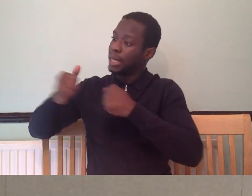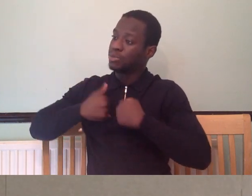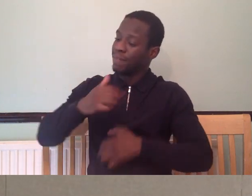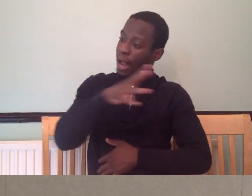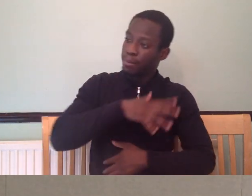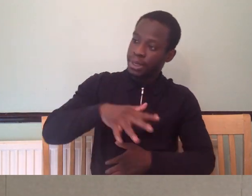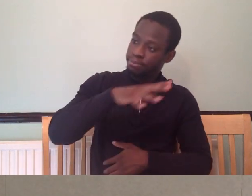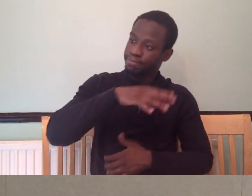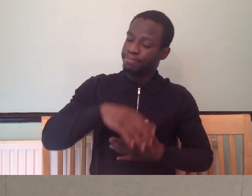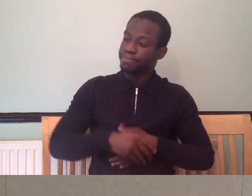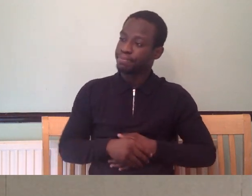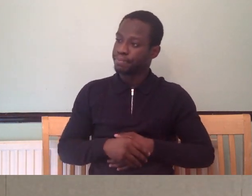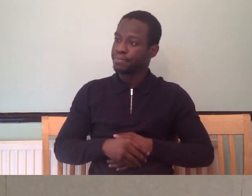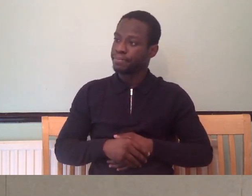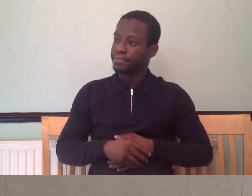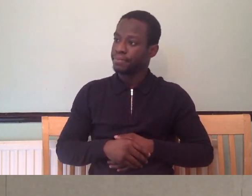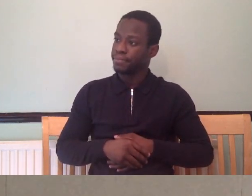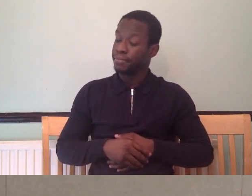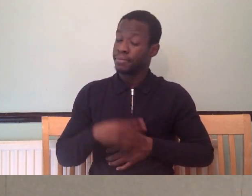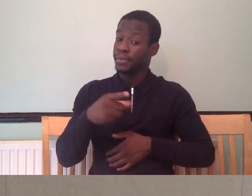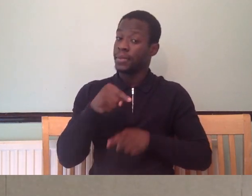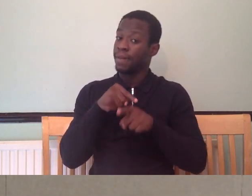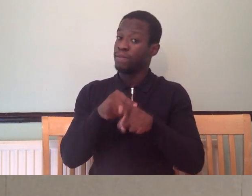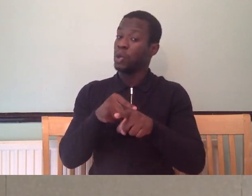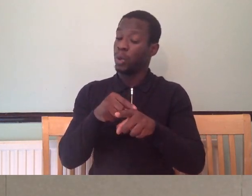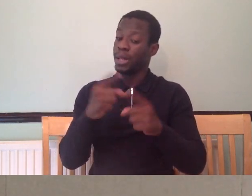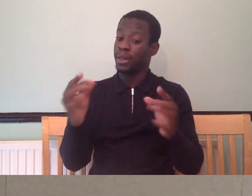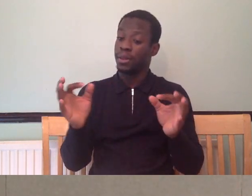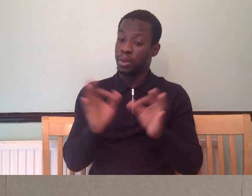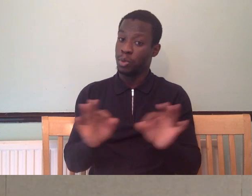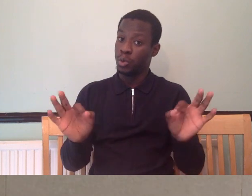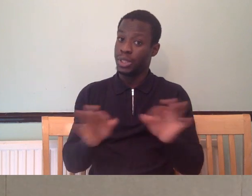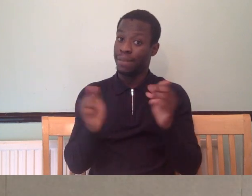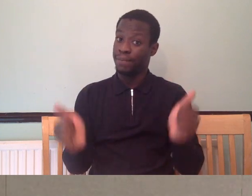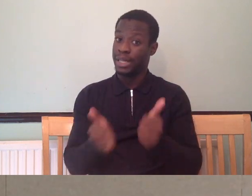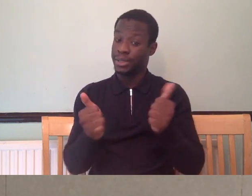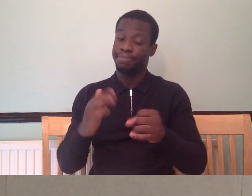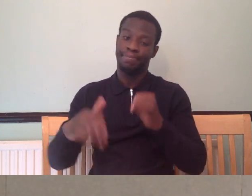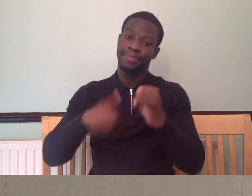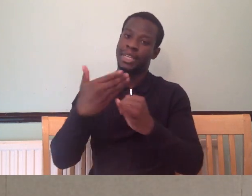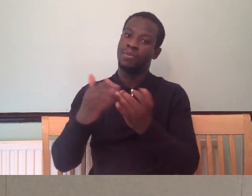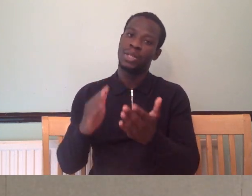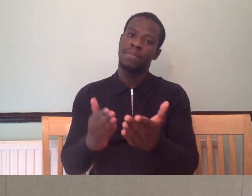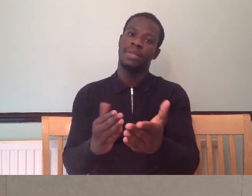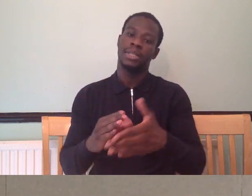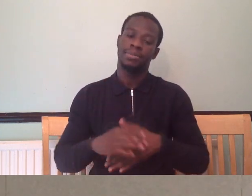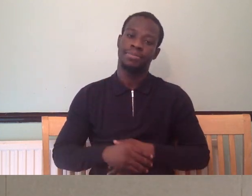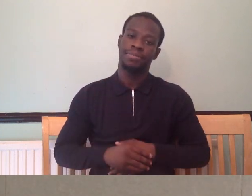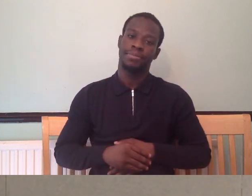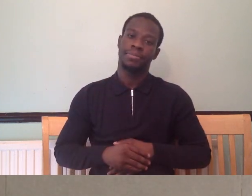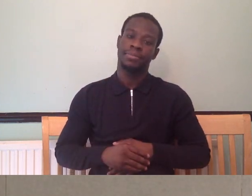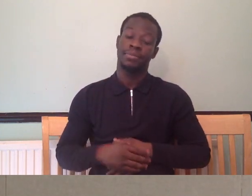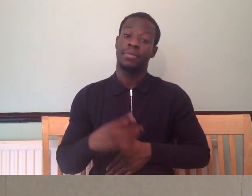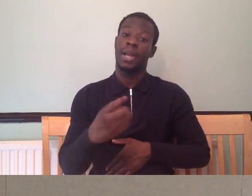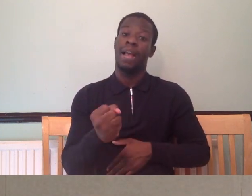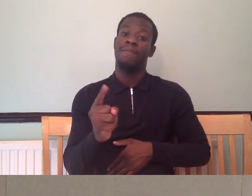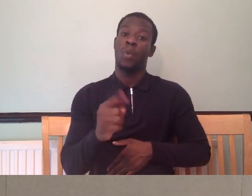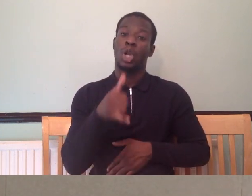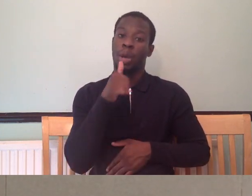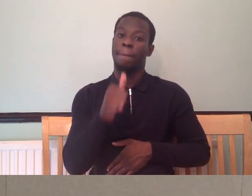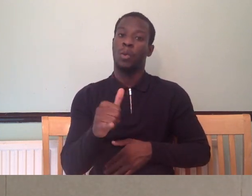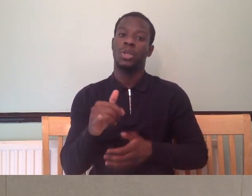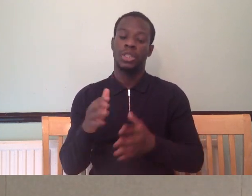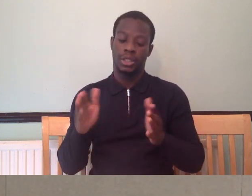family. And following the piece of music this morning, that's the end of our service. We've got a short communion